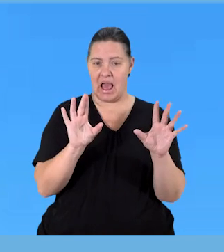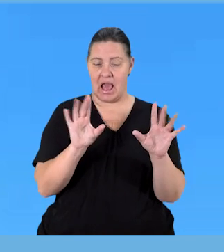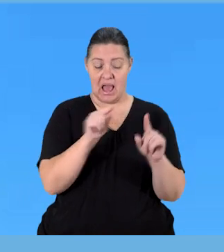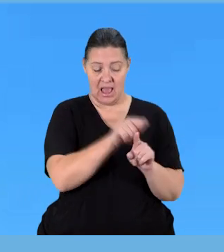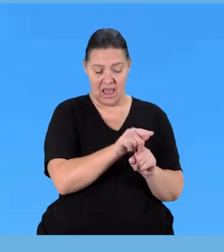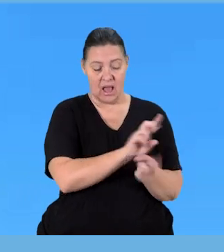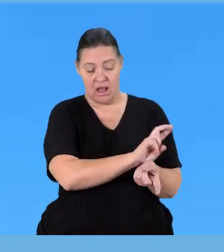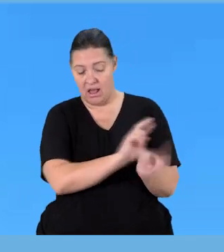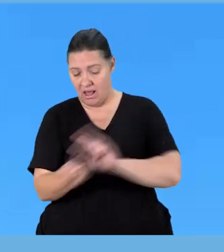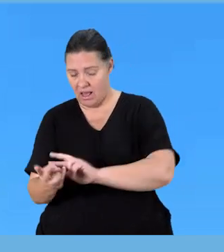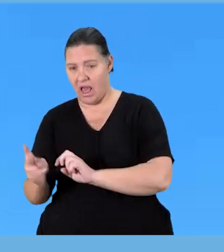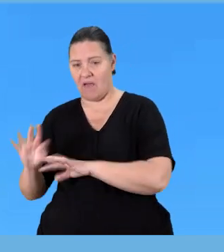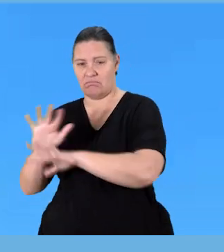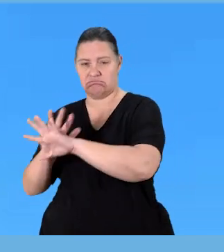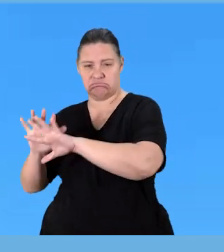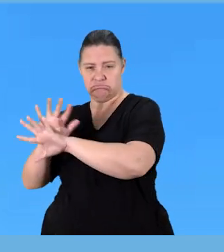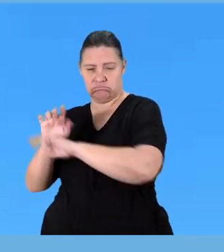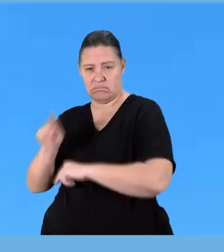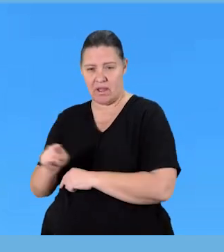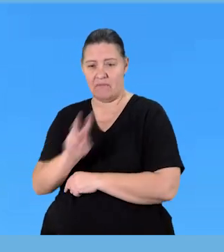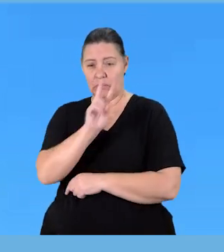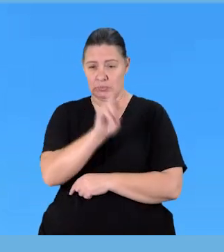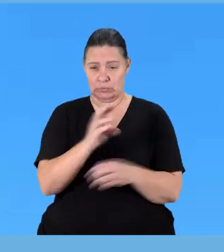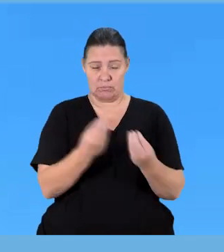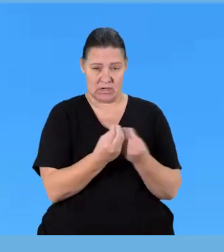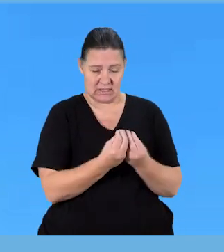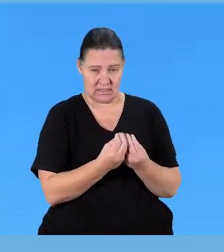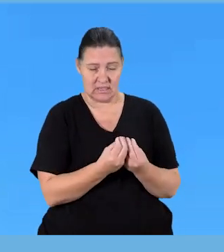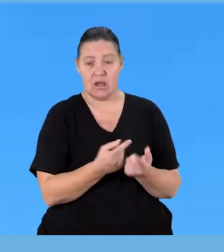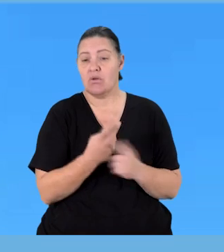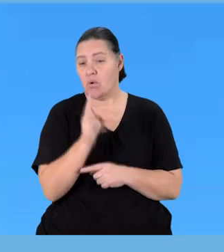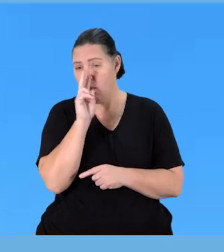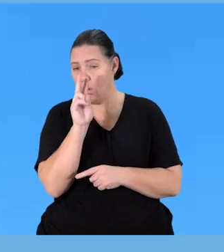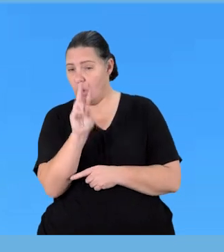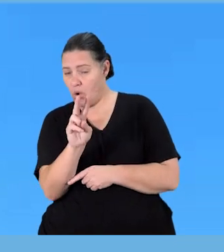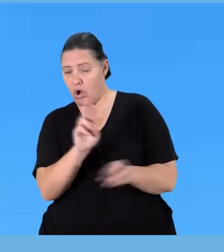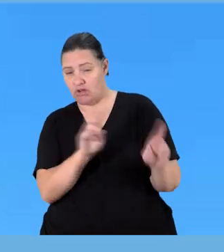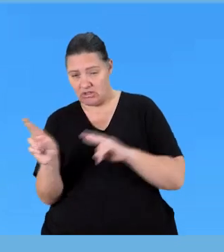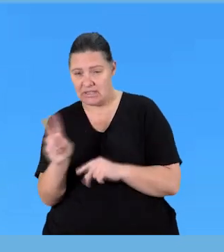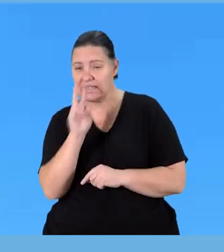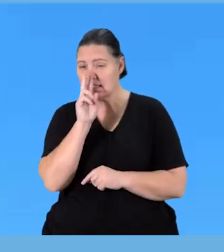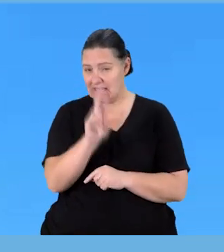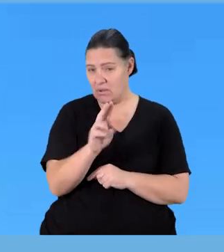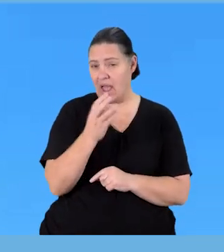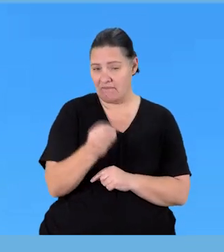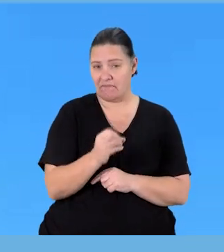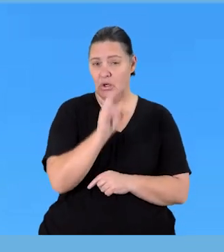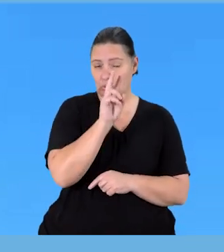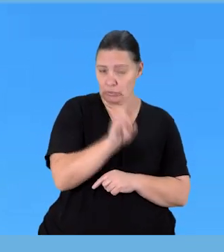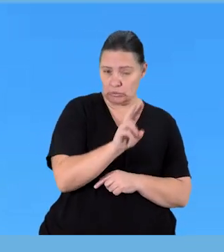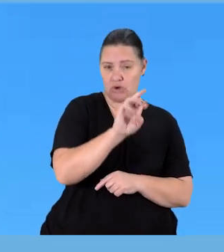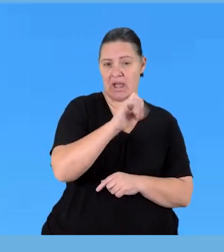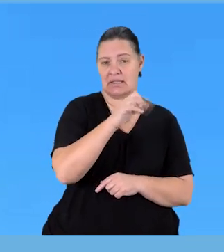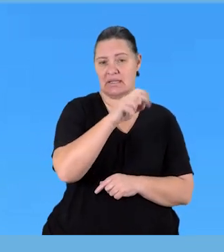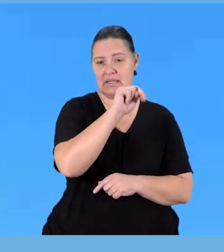and there are two products in this particular reaction. And also, by looking at this reaction, we're seeing that we also have two reactants. So